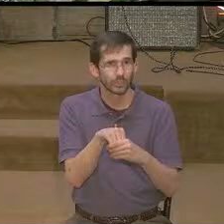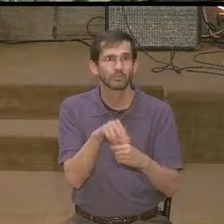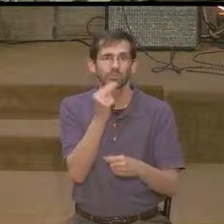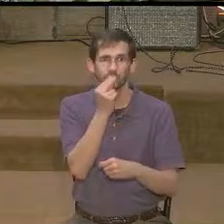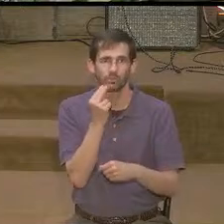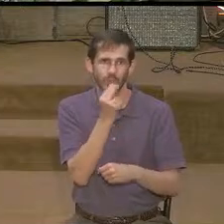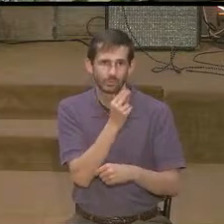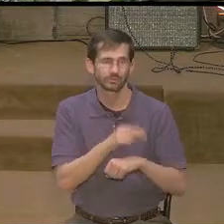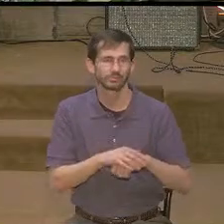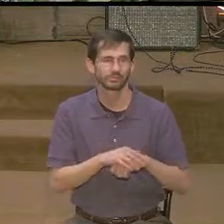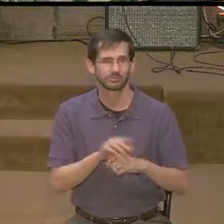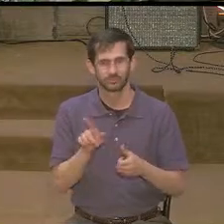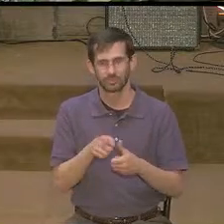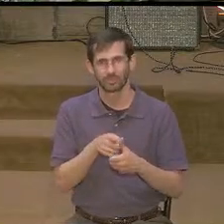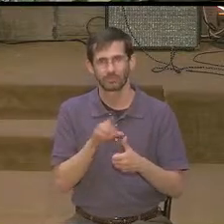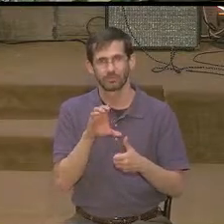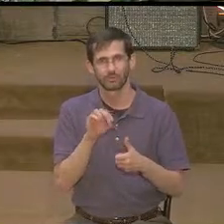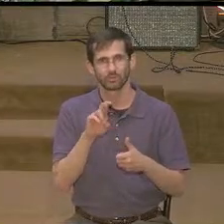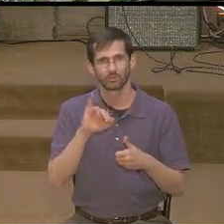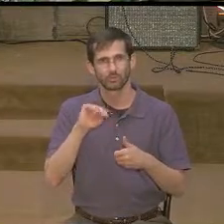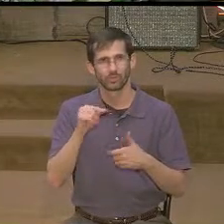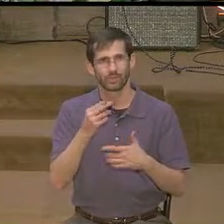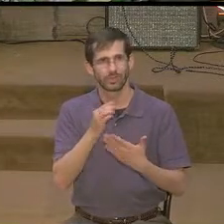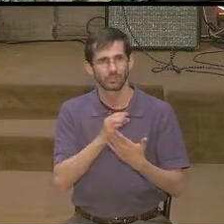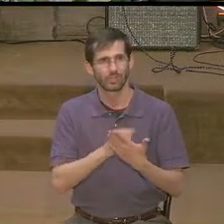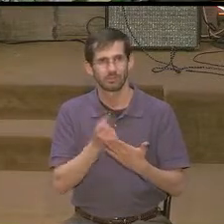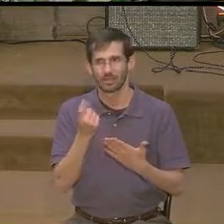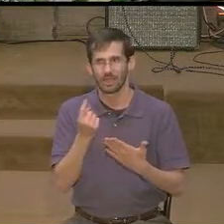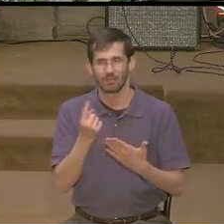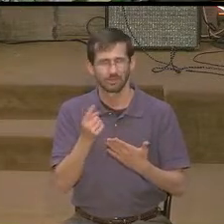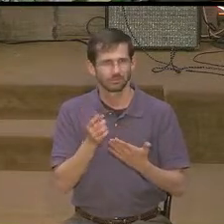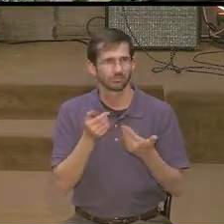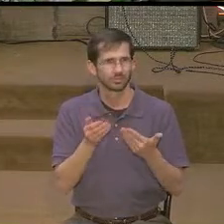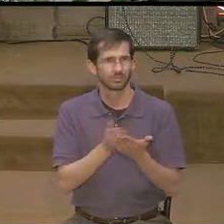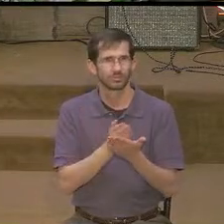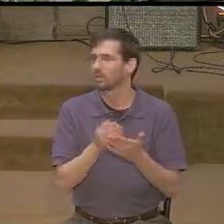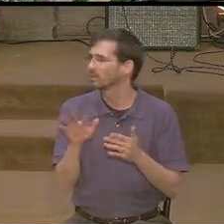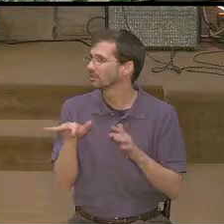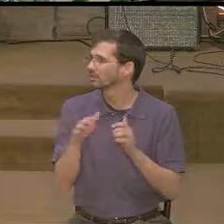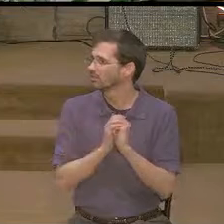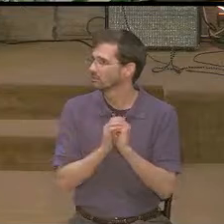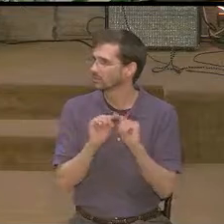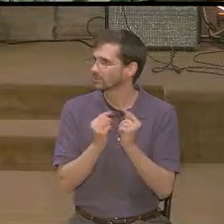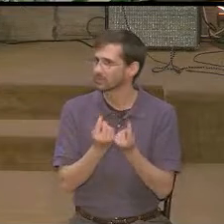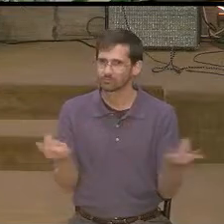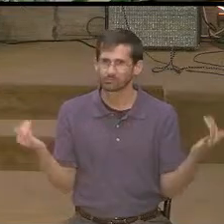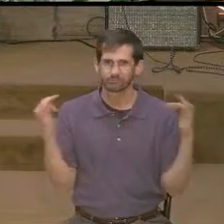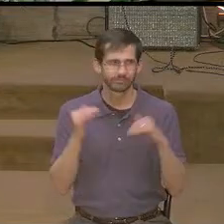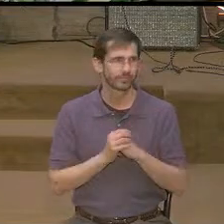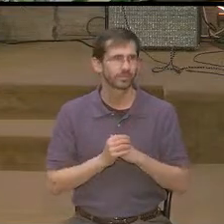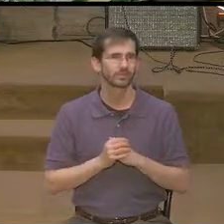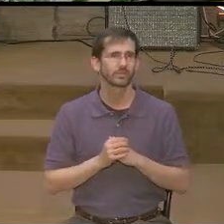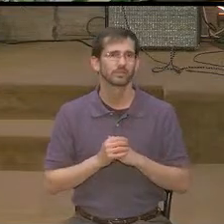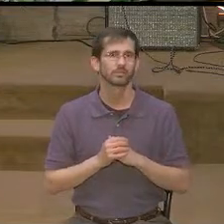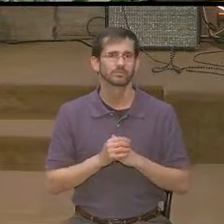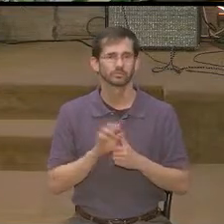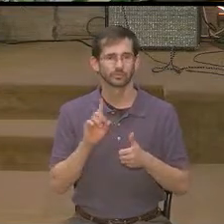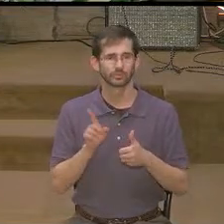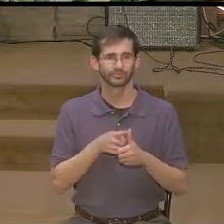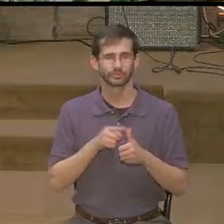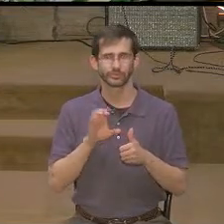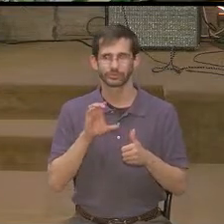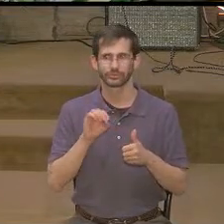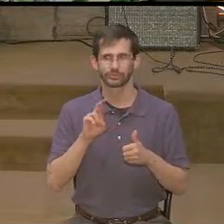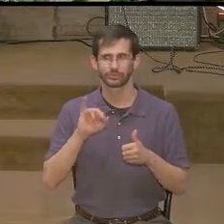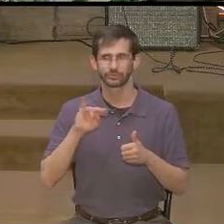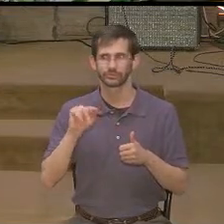1 Corinthians chapter 11, turn with me. Worship team, please. Worship team. 1 Corinthians chapter